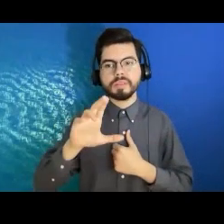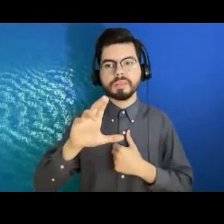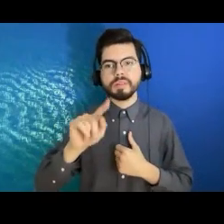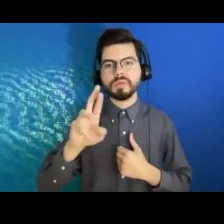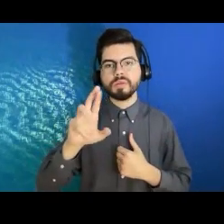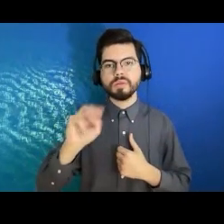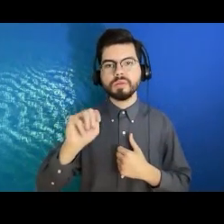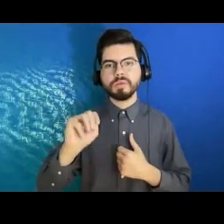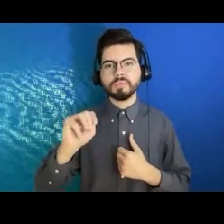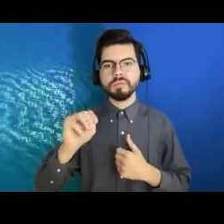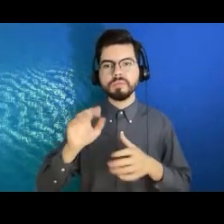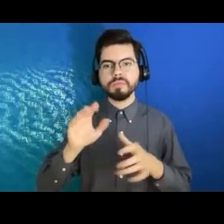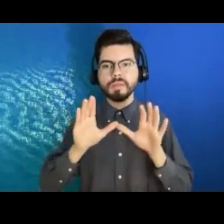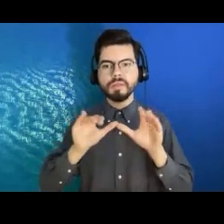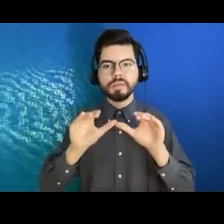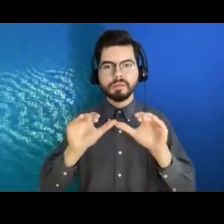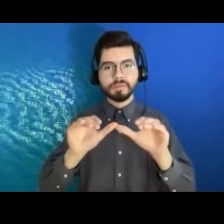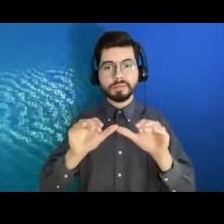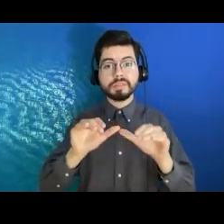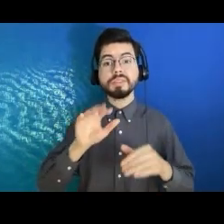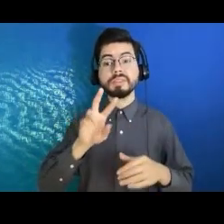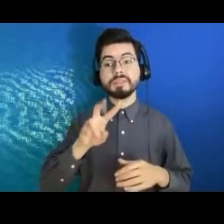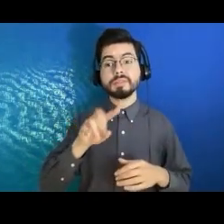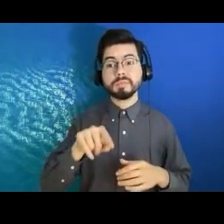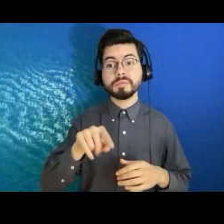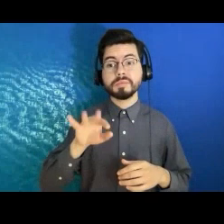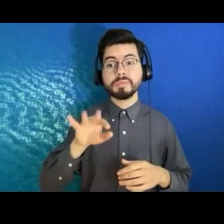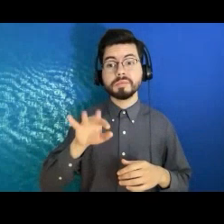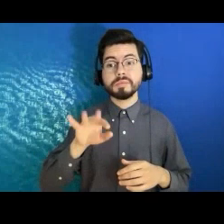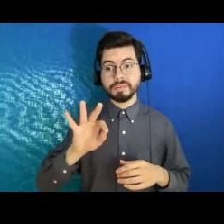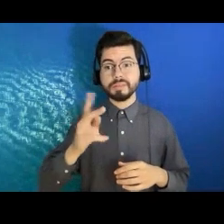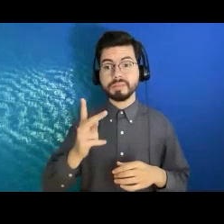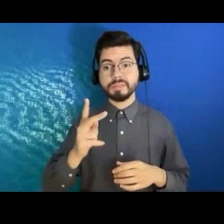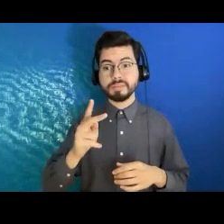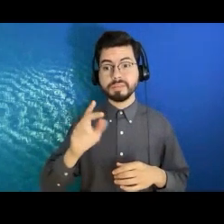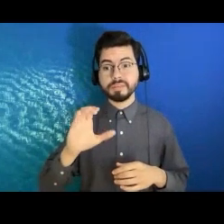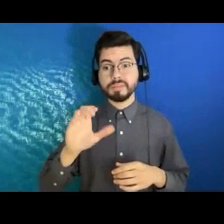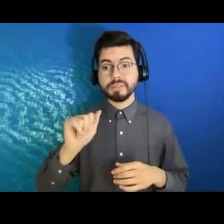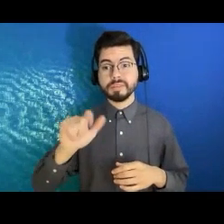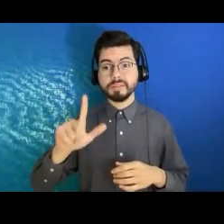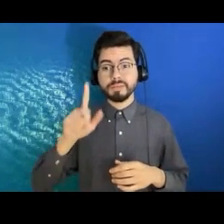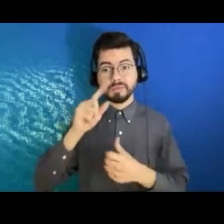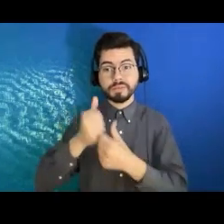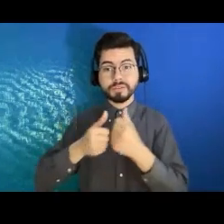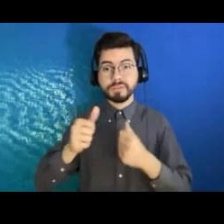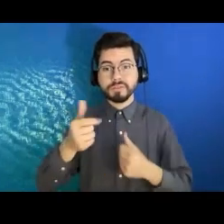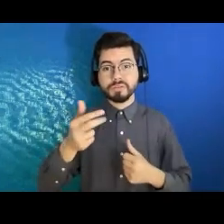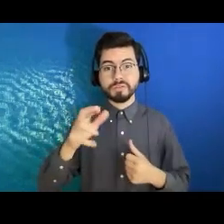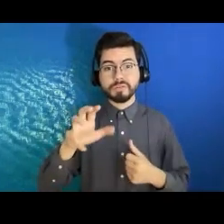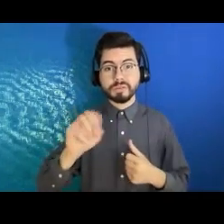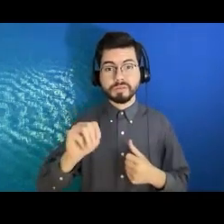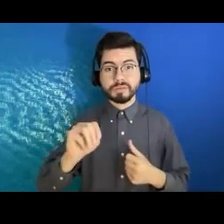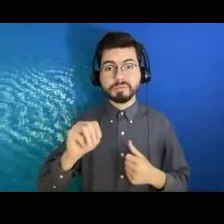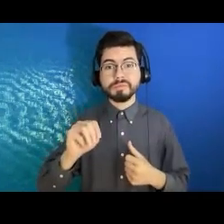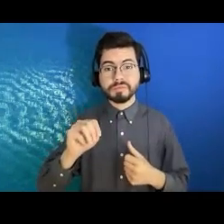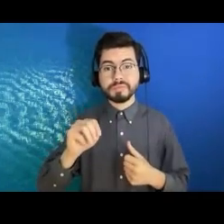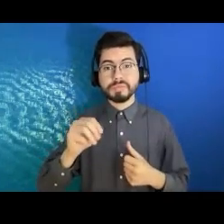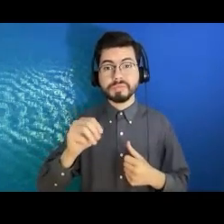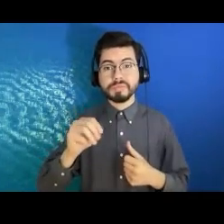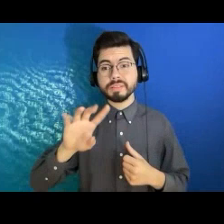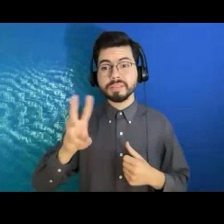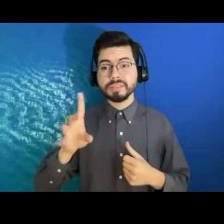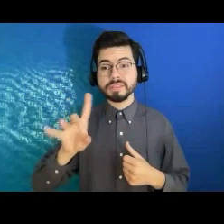ecosystem, 7.91 kilocalories per gram, 68% fat. It's like eating M&Ms for a bear.